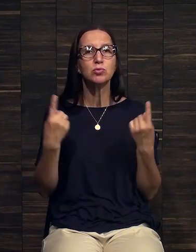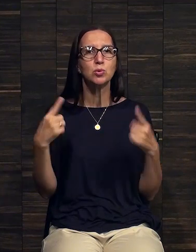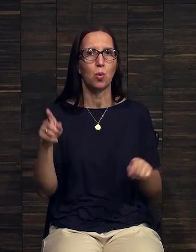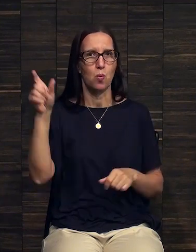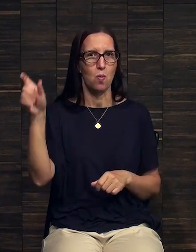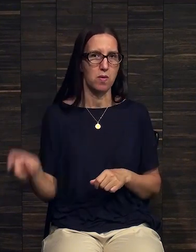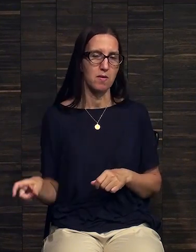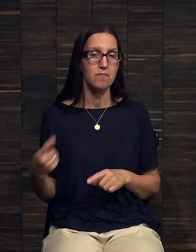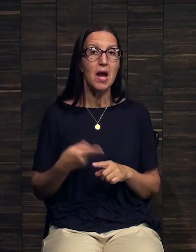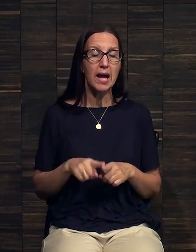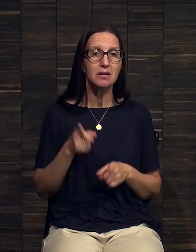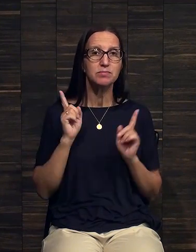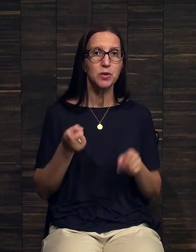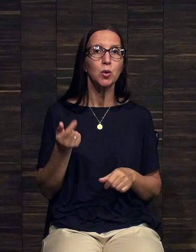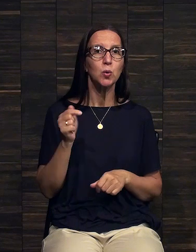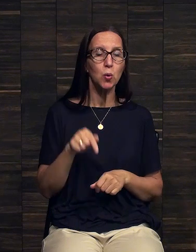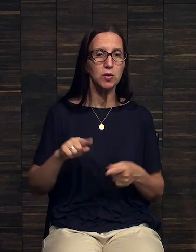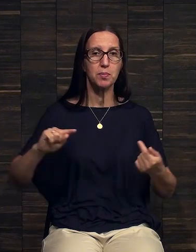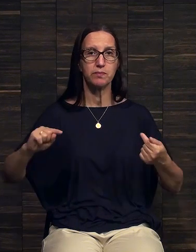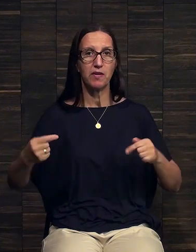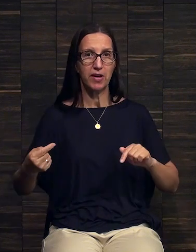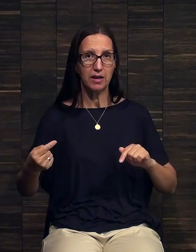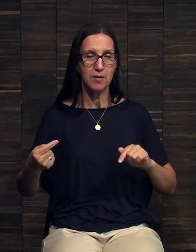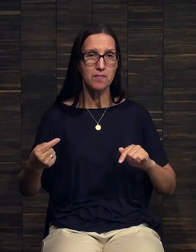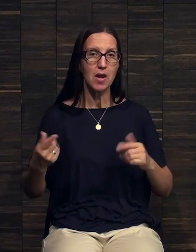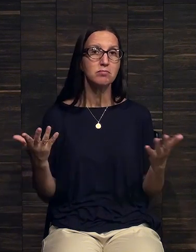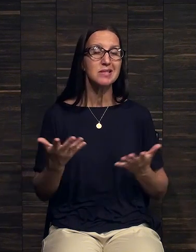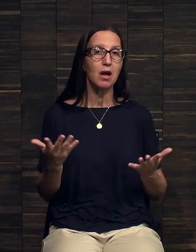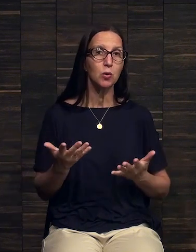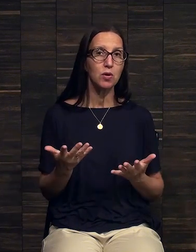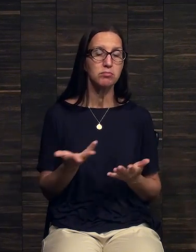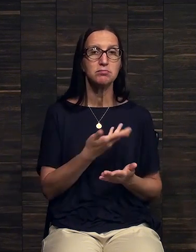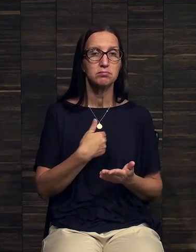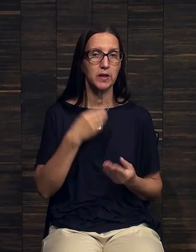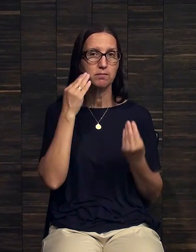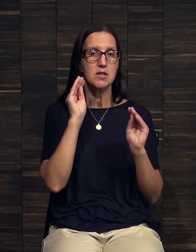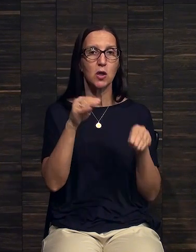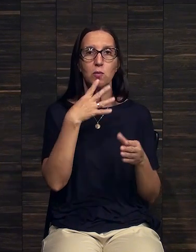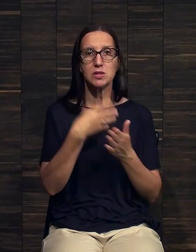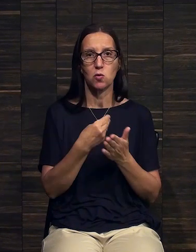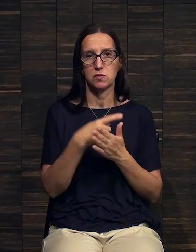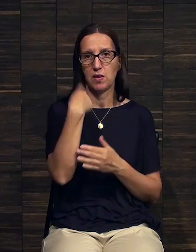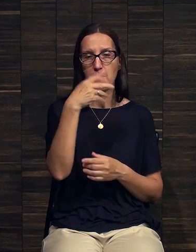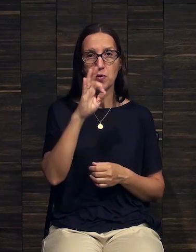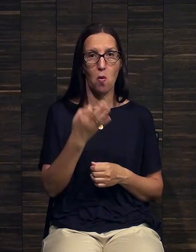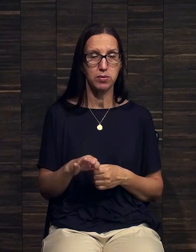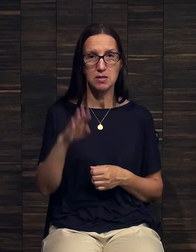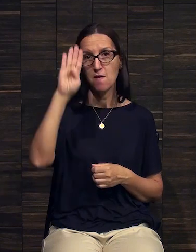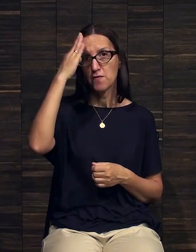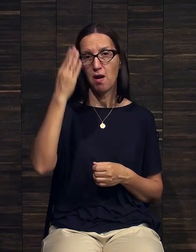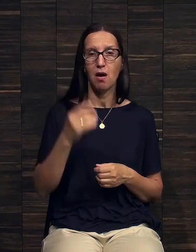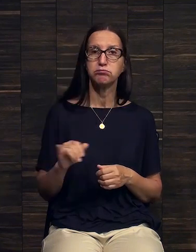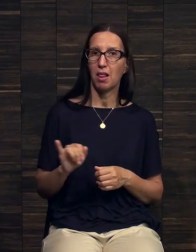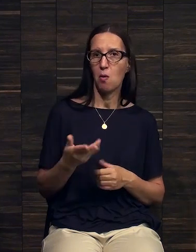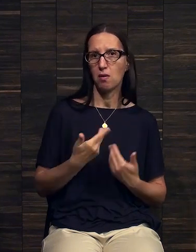the enemy is something different, the other. So there is a counterposing, and based on